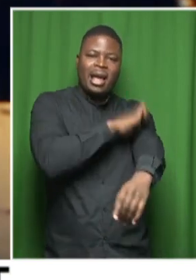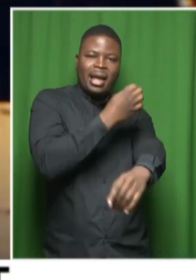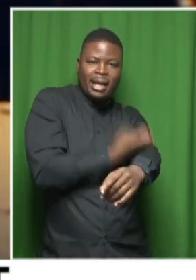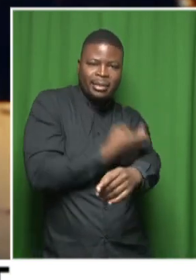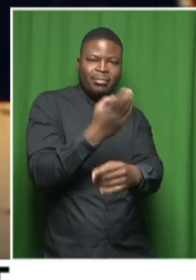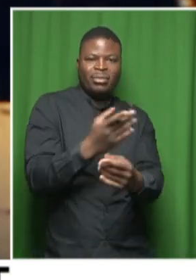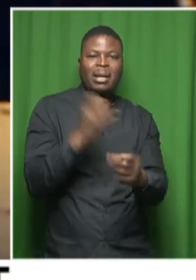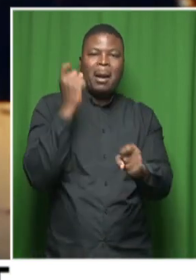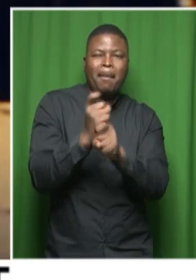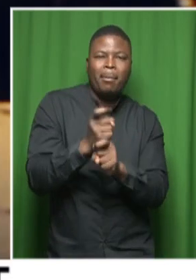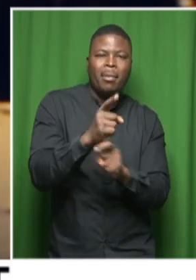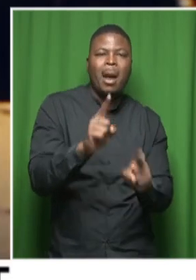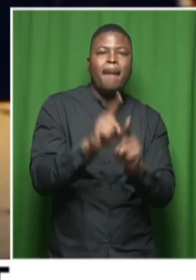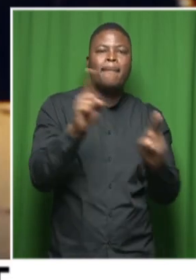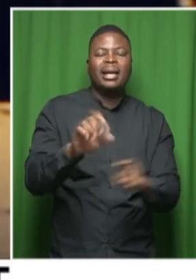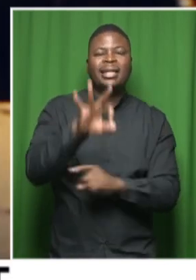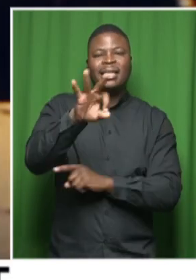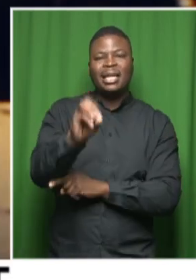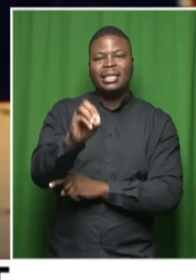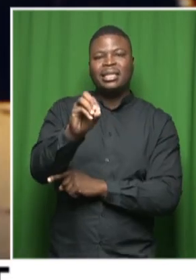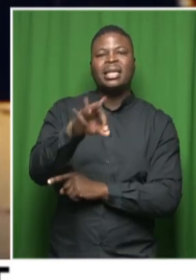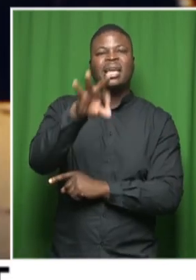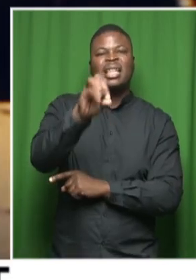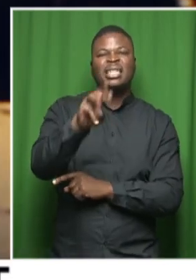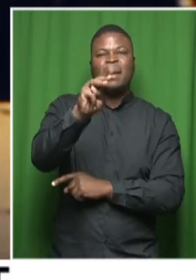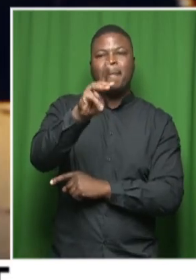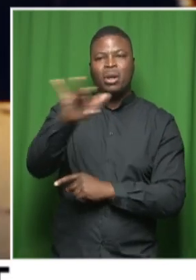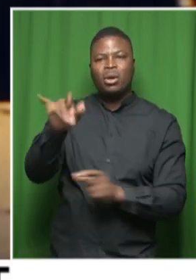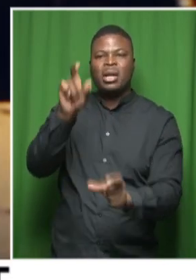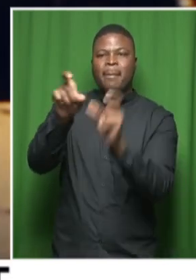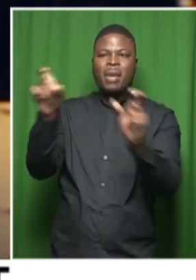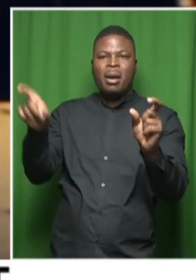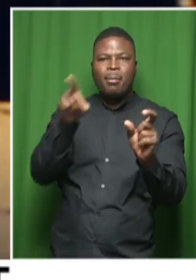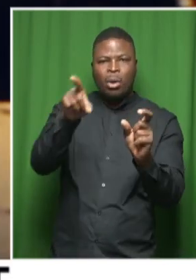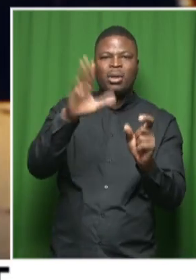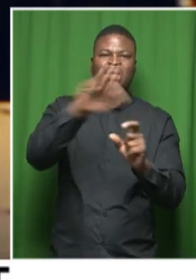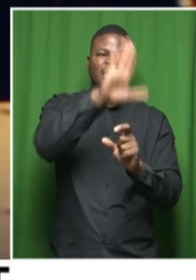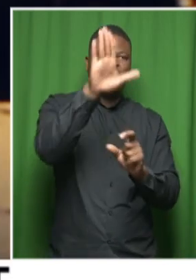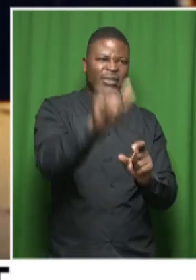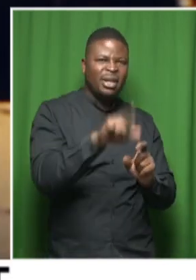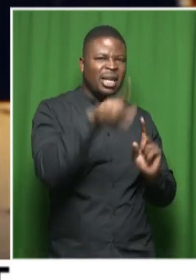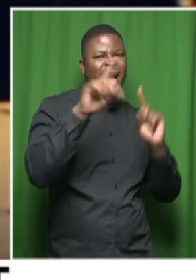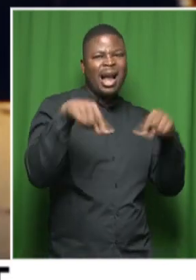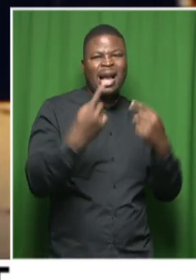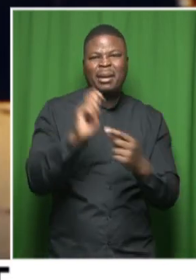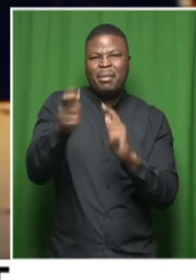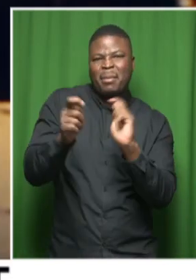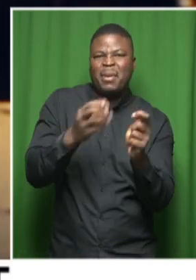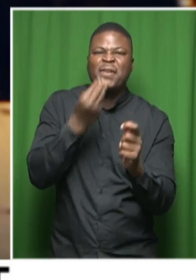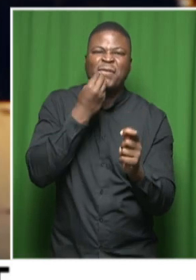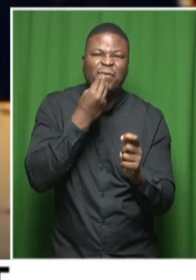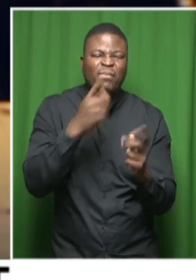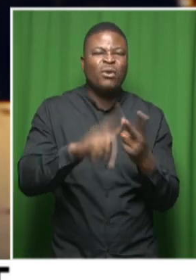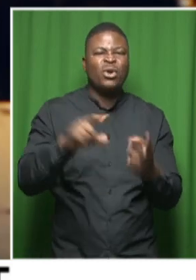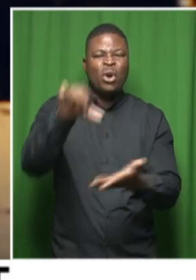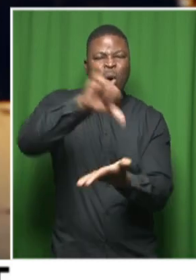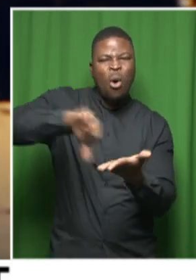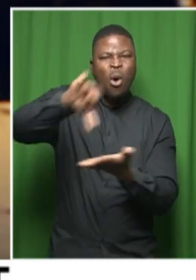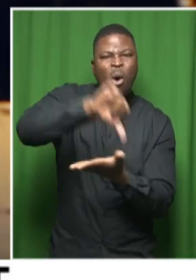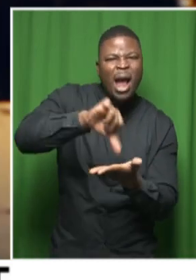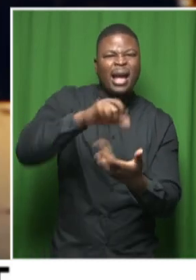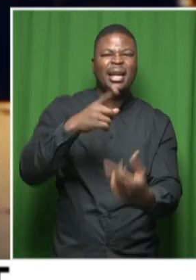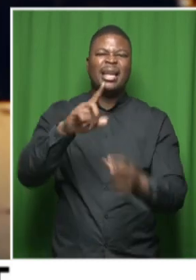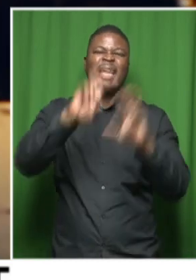more Africans will be unable to afford basics such as food, cooking oil and energy. And some economists